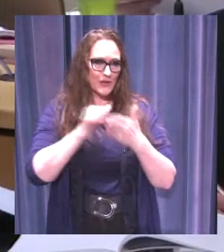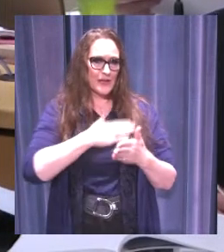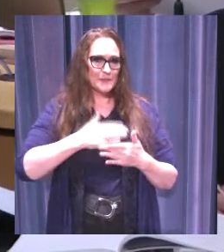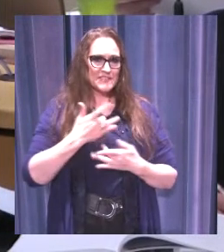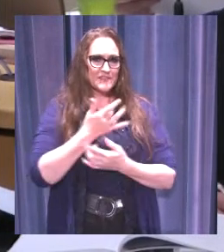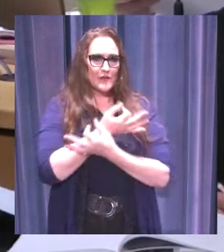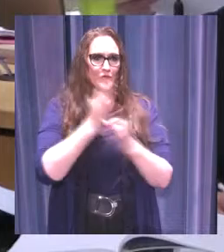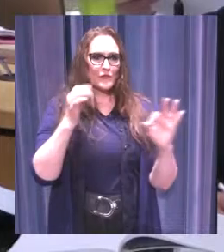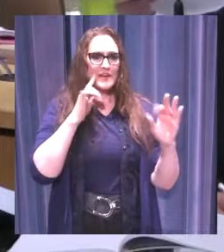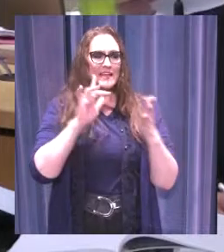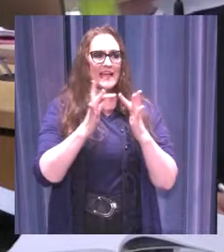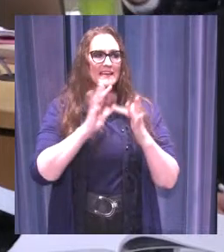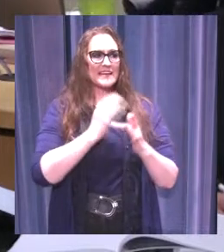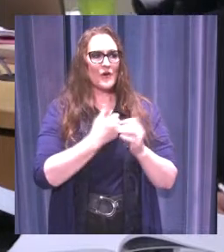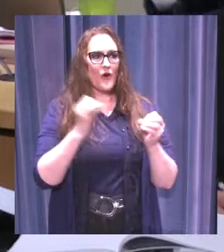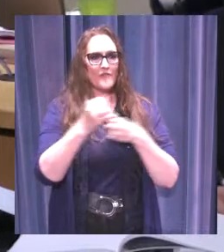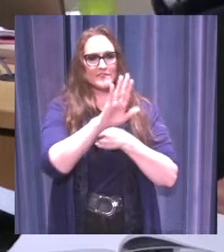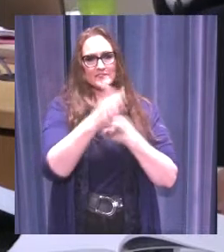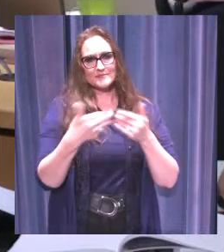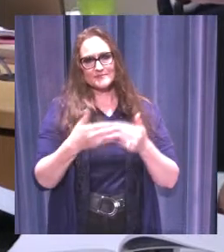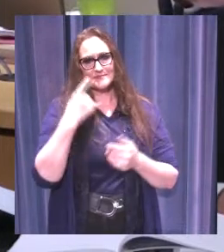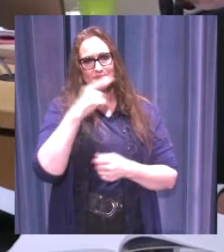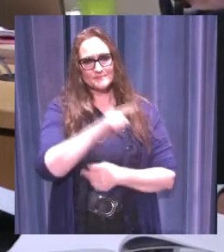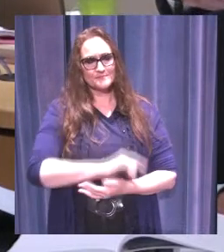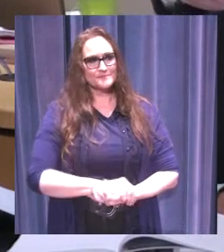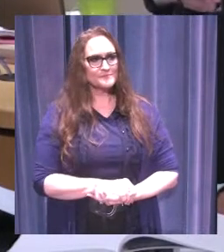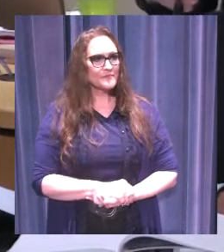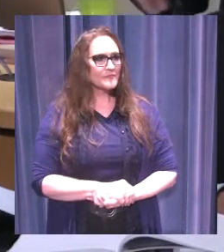free to contact our office at your convenience."